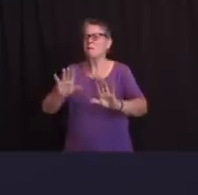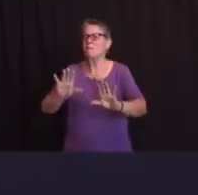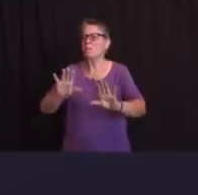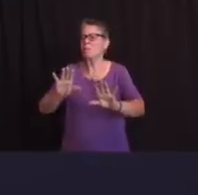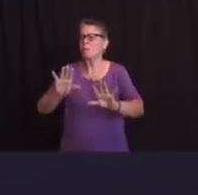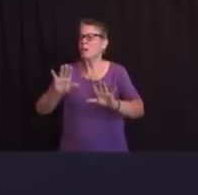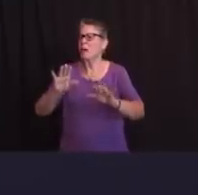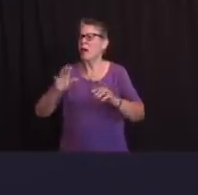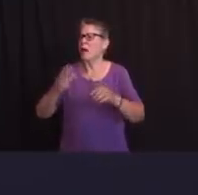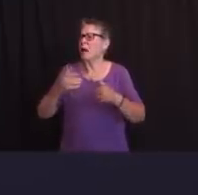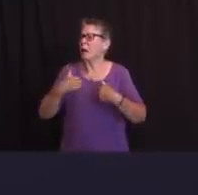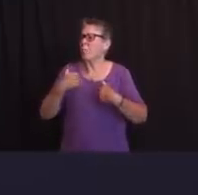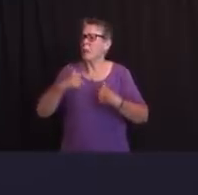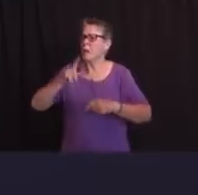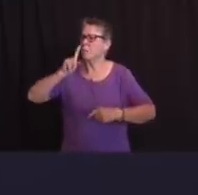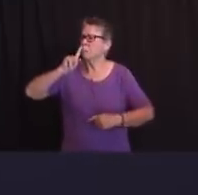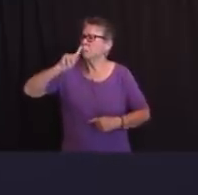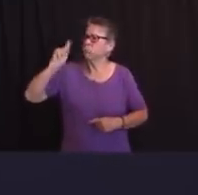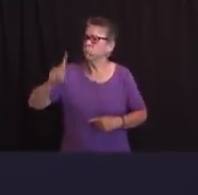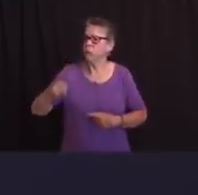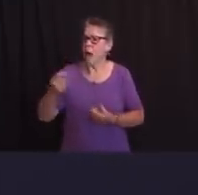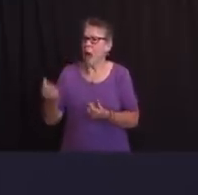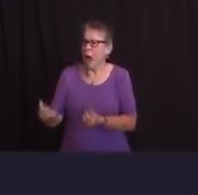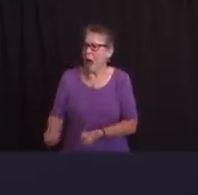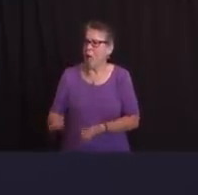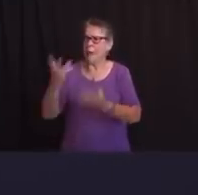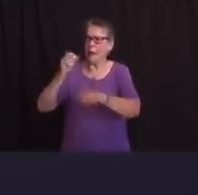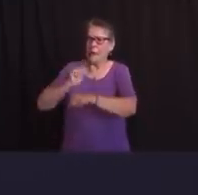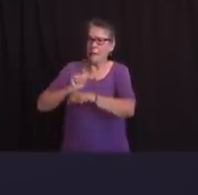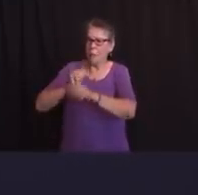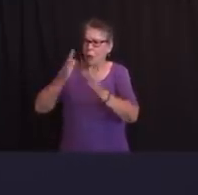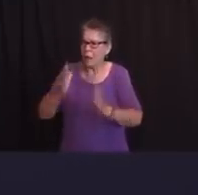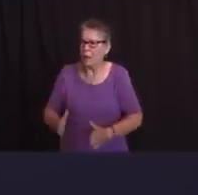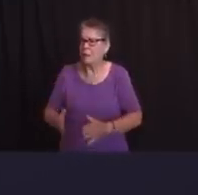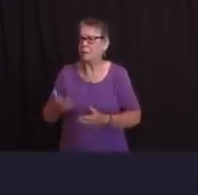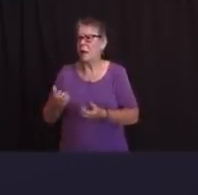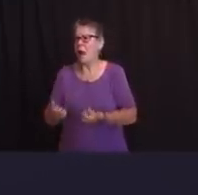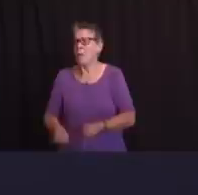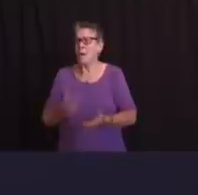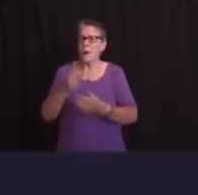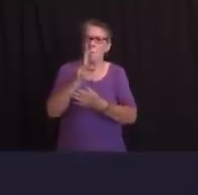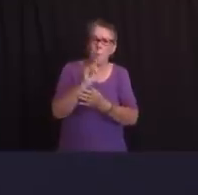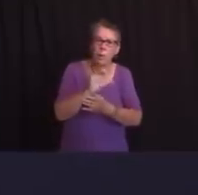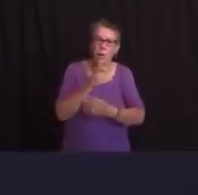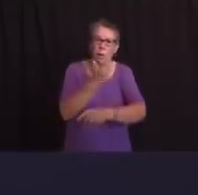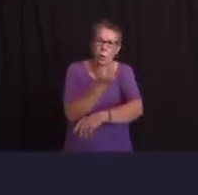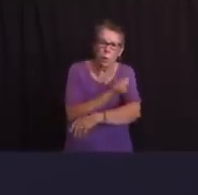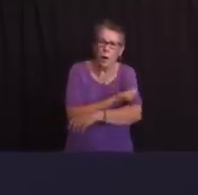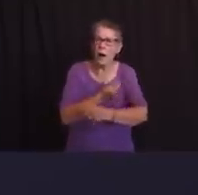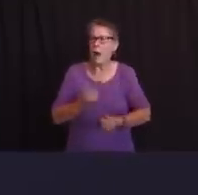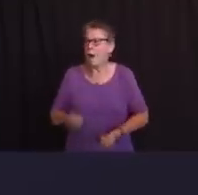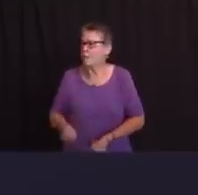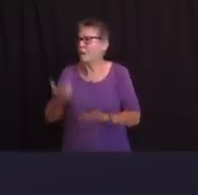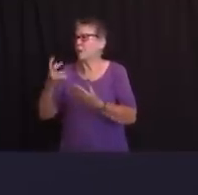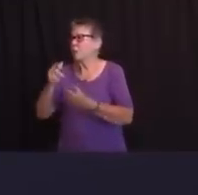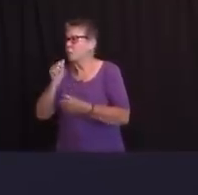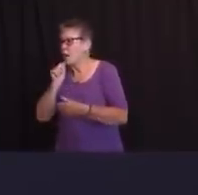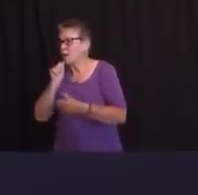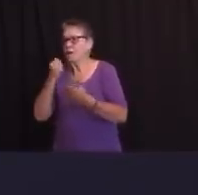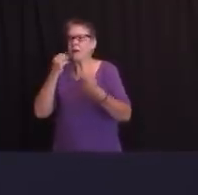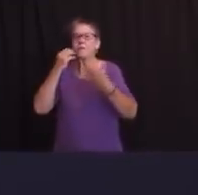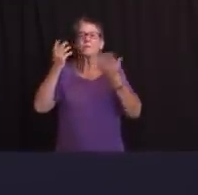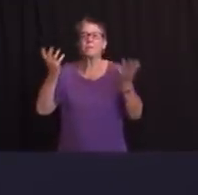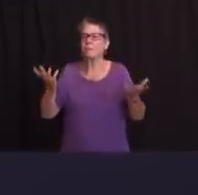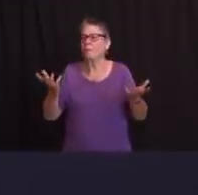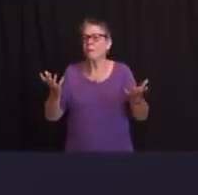and things that are in the private sector. Do you happen to have a number off the top of your head? It's many thousands, I know that, yeah. But we could, Mahan, help